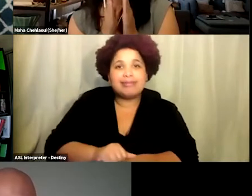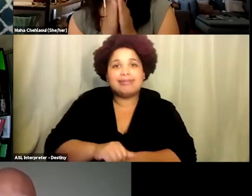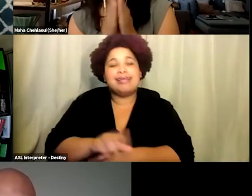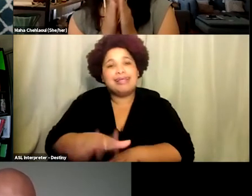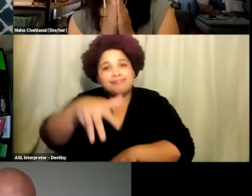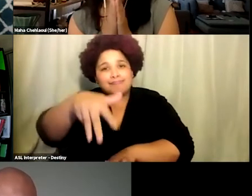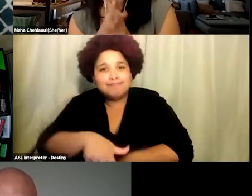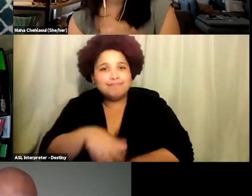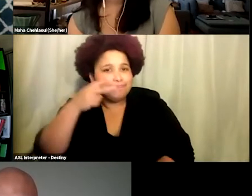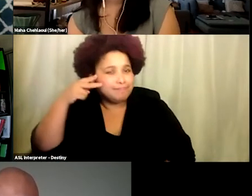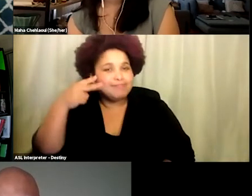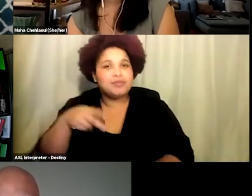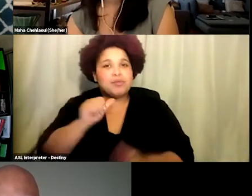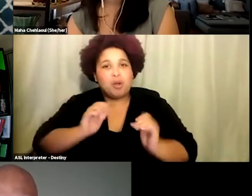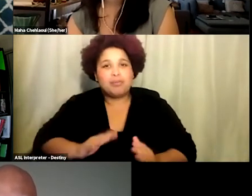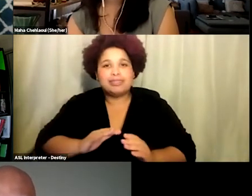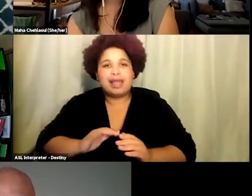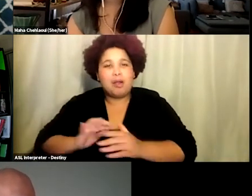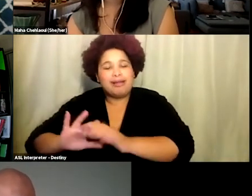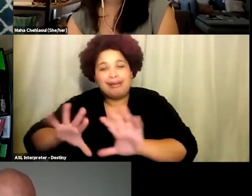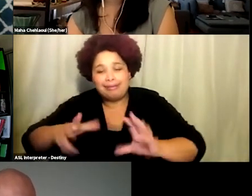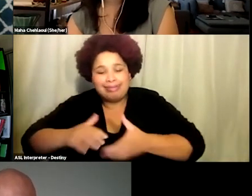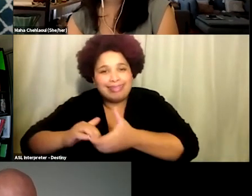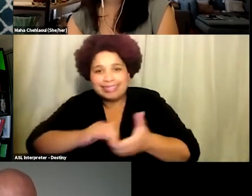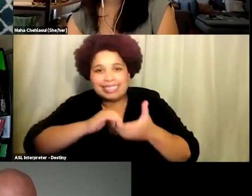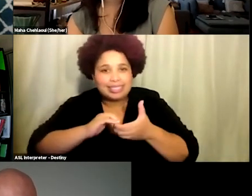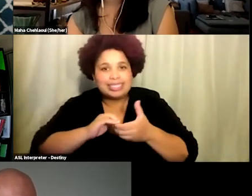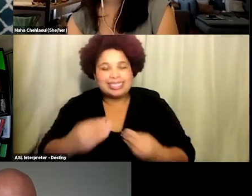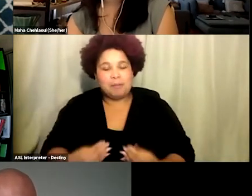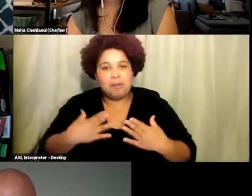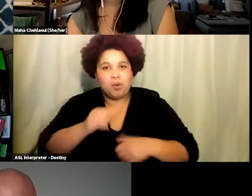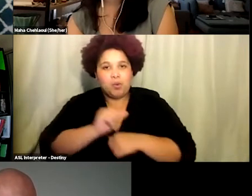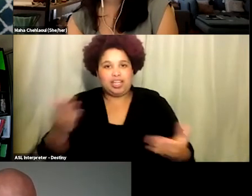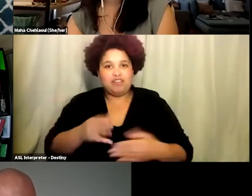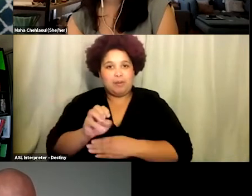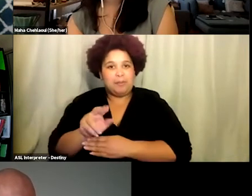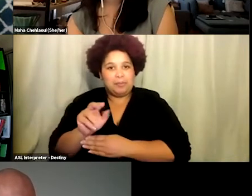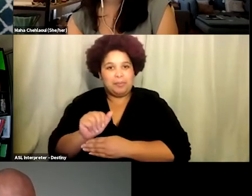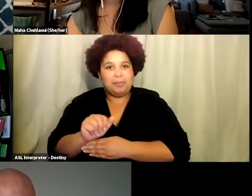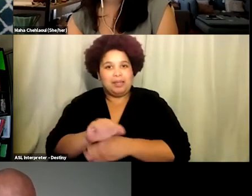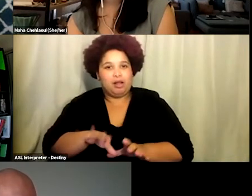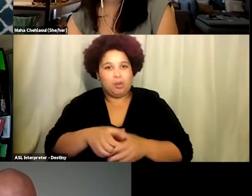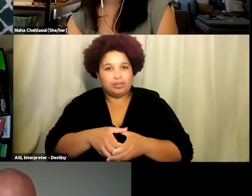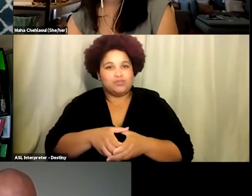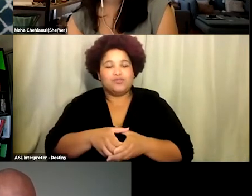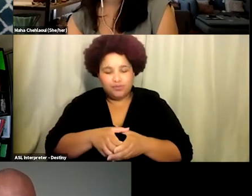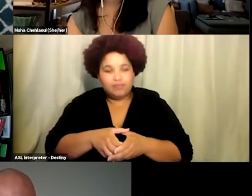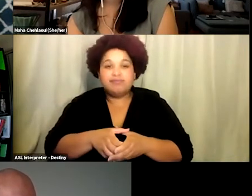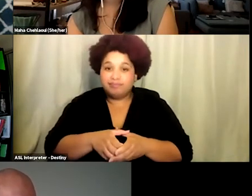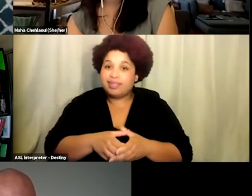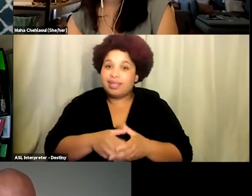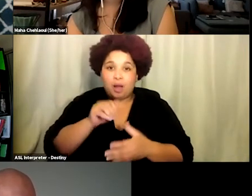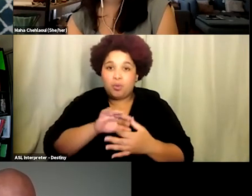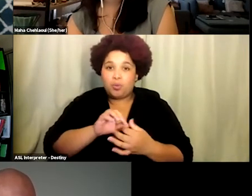Native performers as well, who are collectively inspiring the work that we've been doing at MENA Arts Advocacy Coalition to plow this lane. It would not be without you